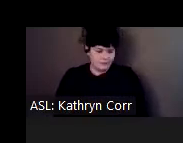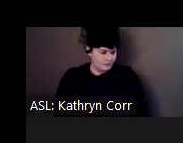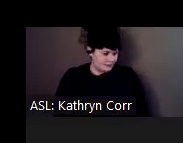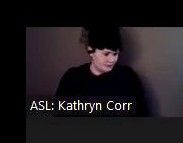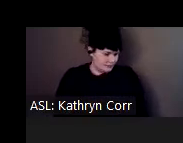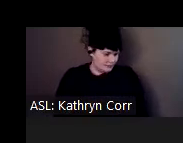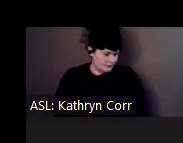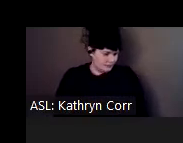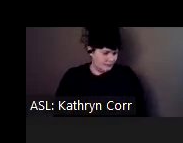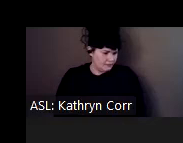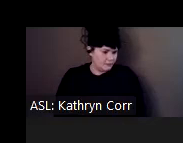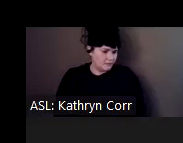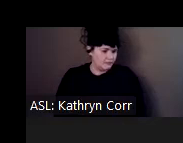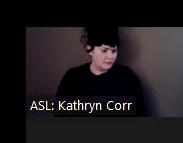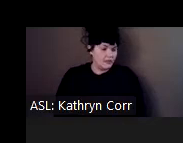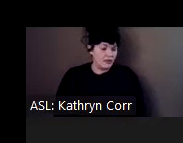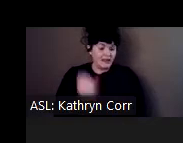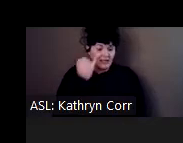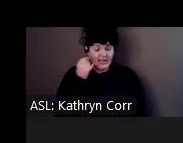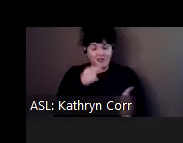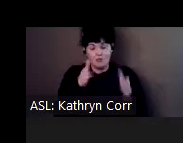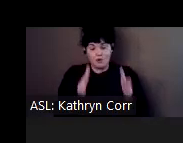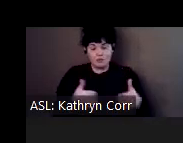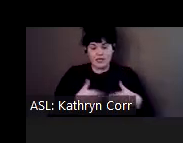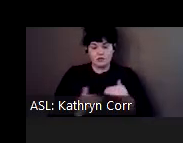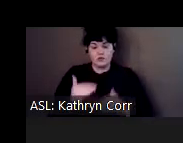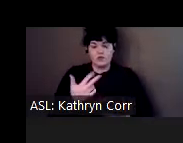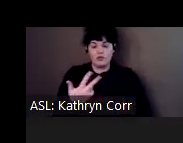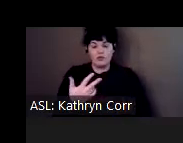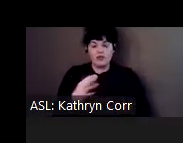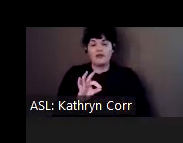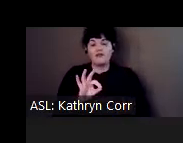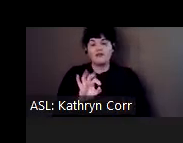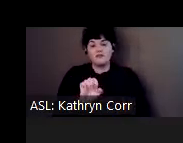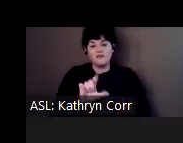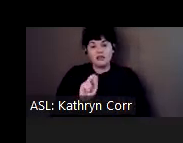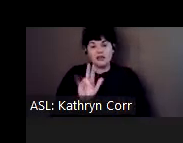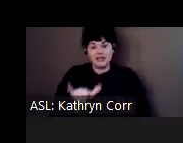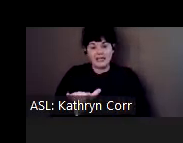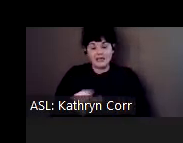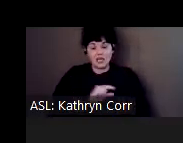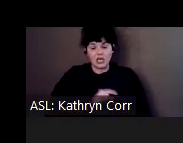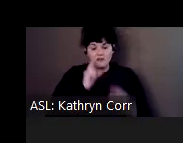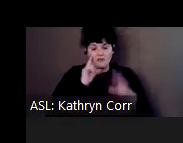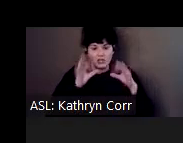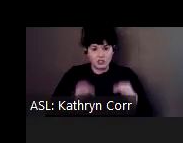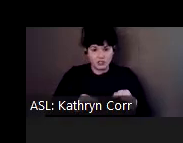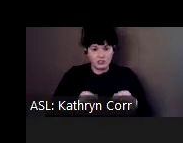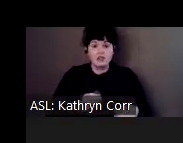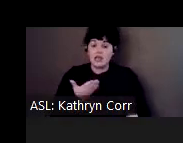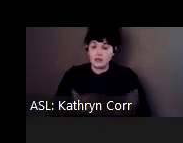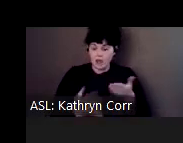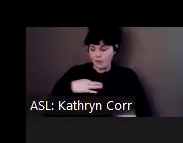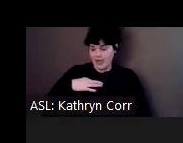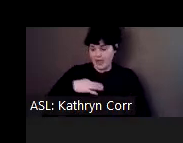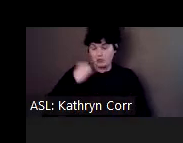If someone has more than 3 felony convictions, they may be eligible if more than 1 conviction occurred from